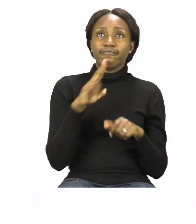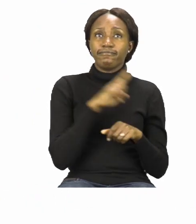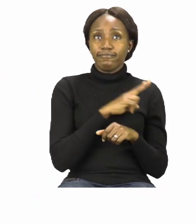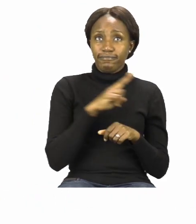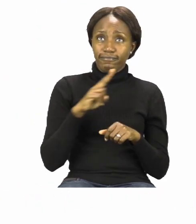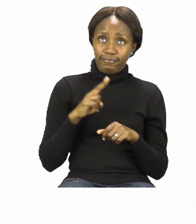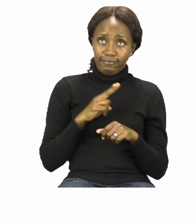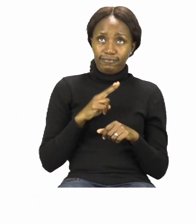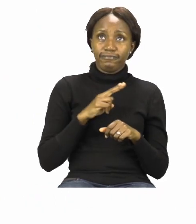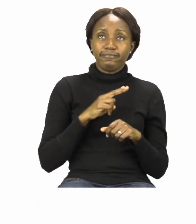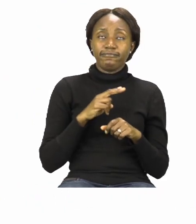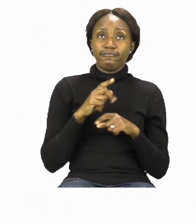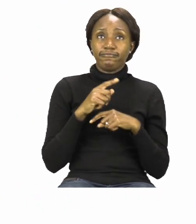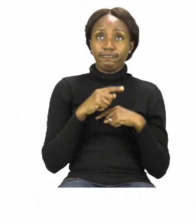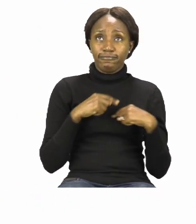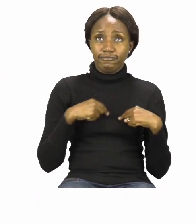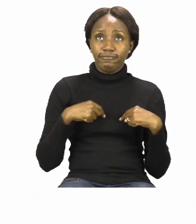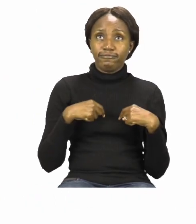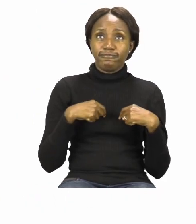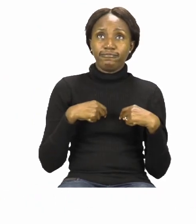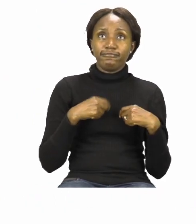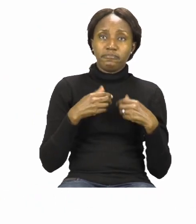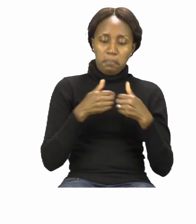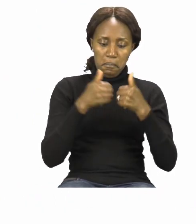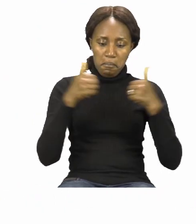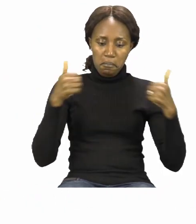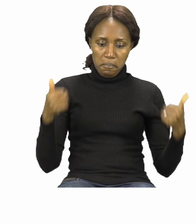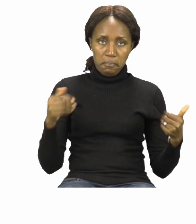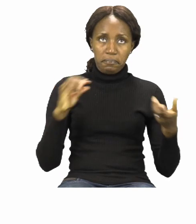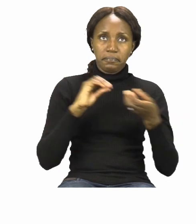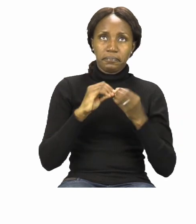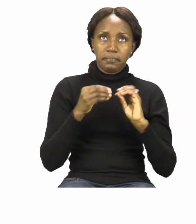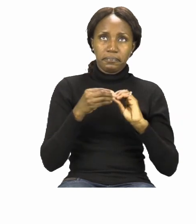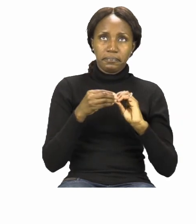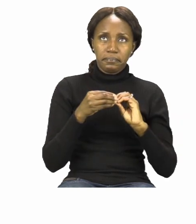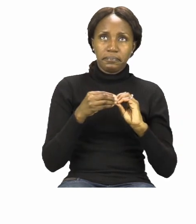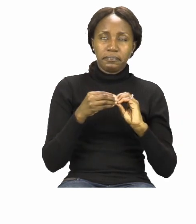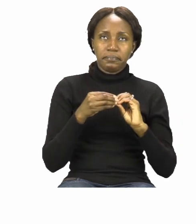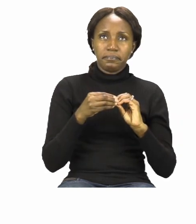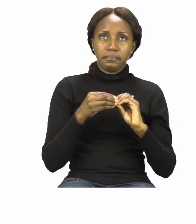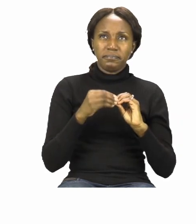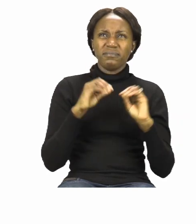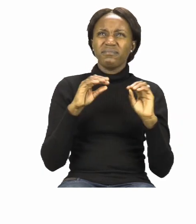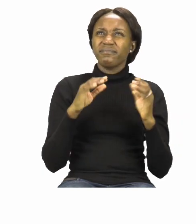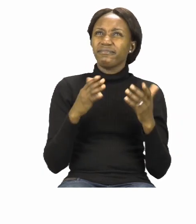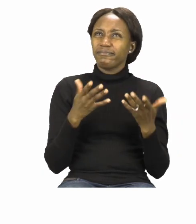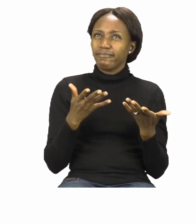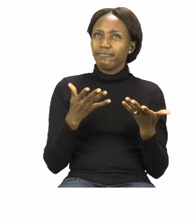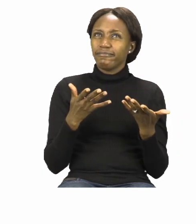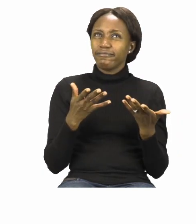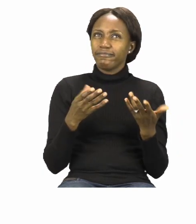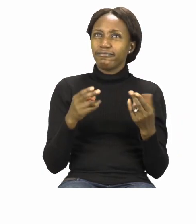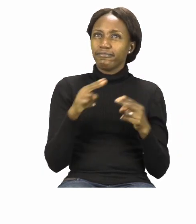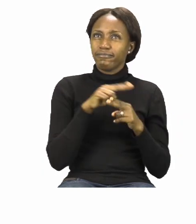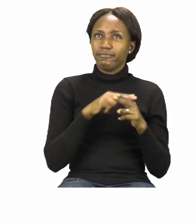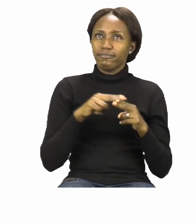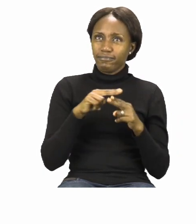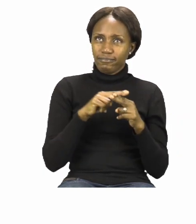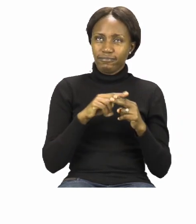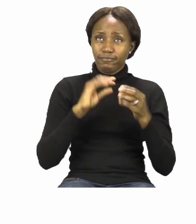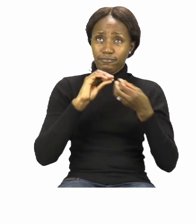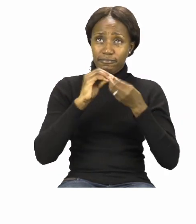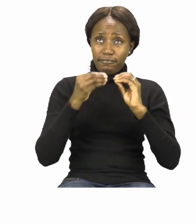are going to be decomposing. Now, the way we're going to decompose is using the number bond